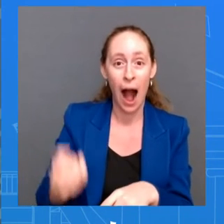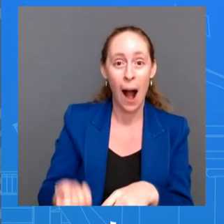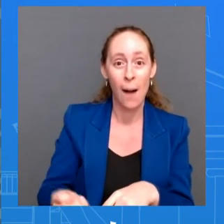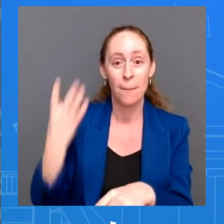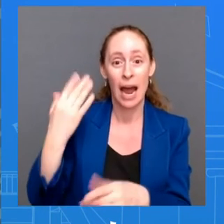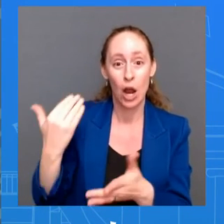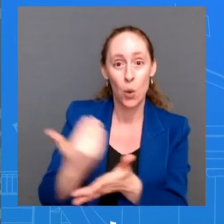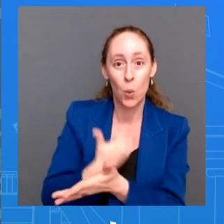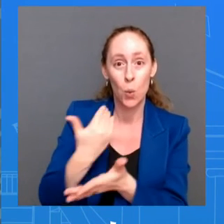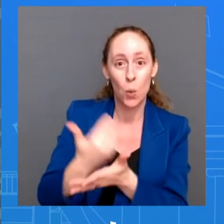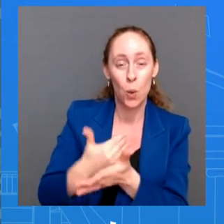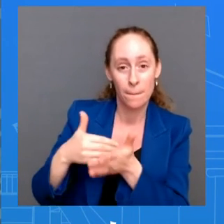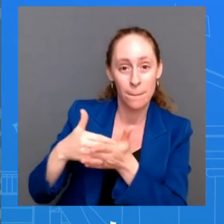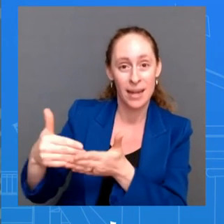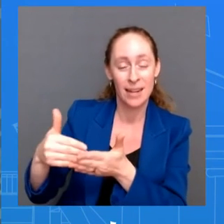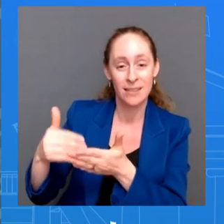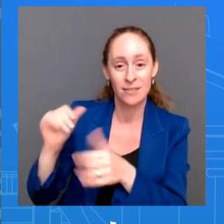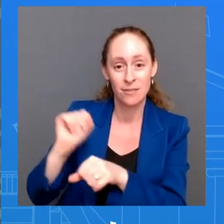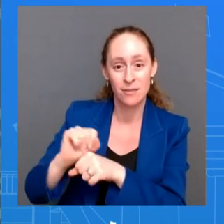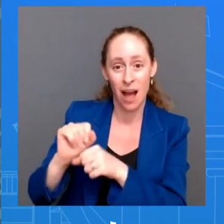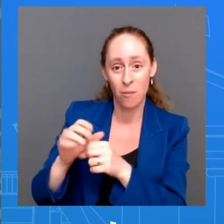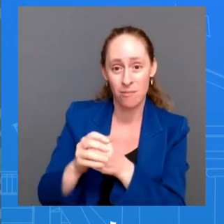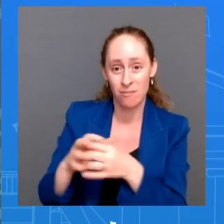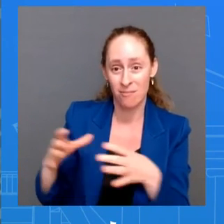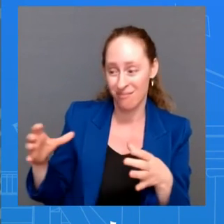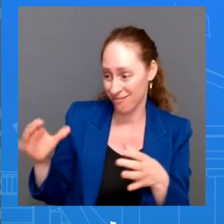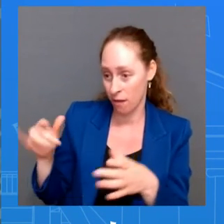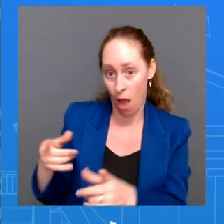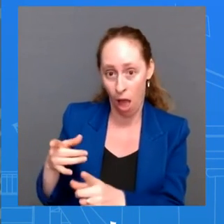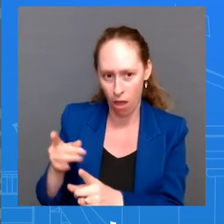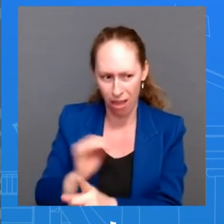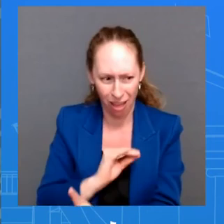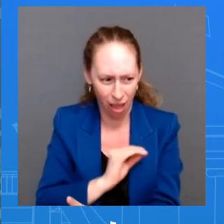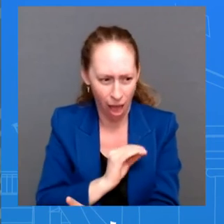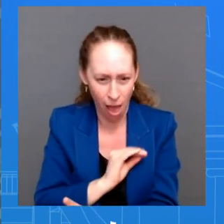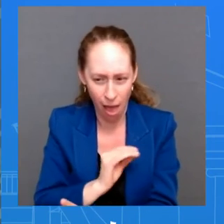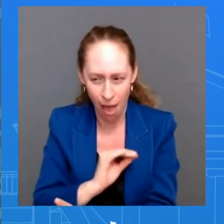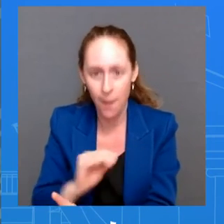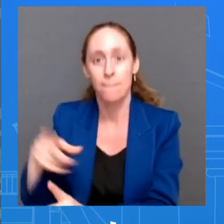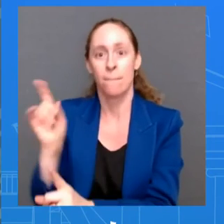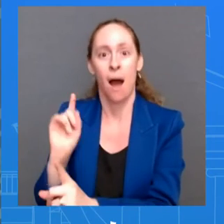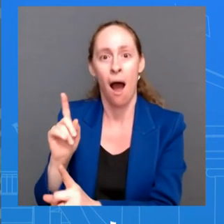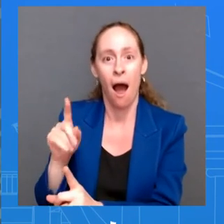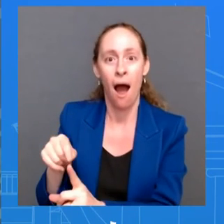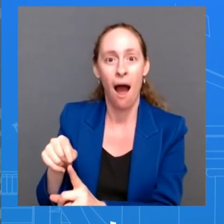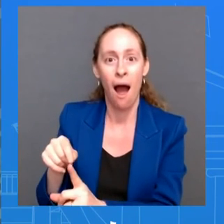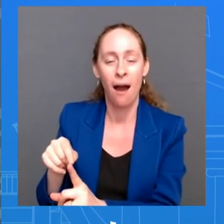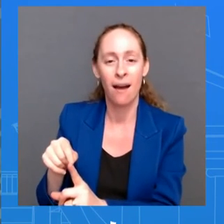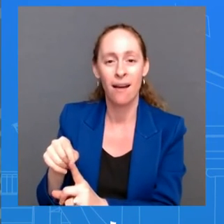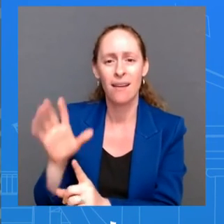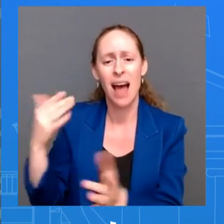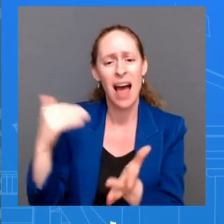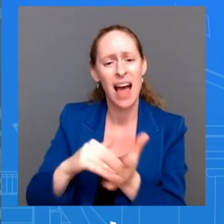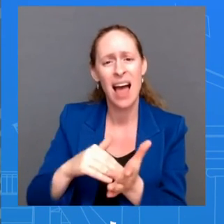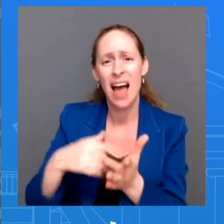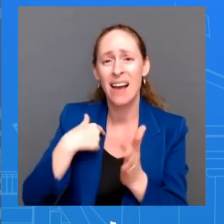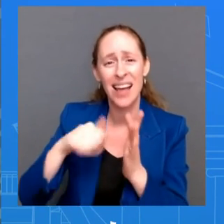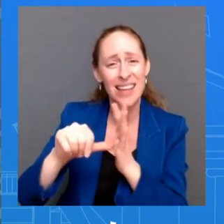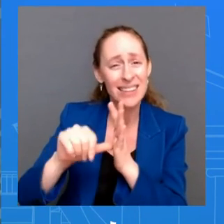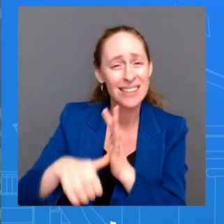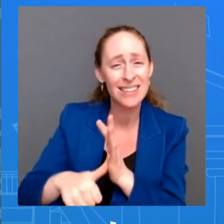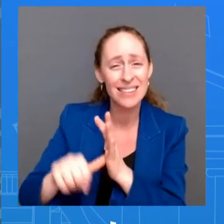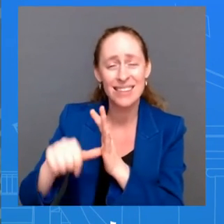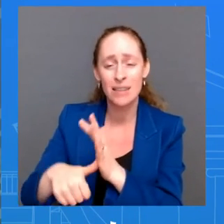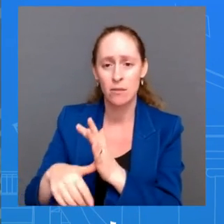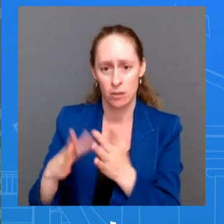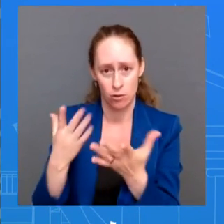When it comes to the economy at this point, at this time, we're seeing a transition. That's what we are, after a strong economy, a transition into more stable